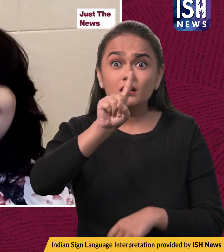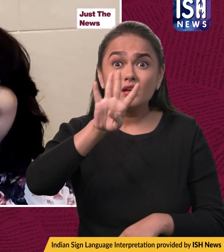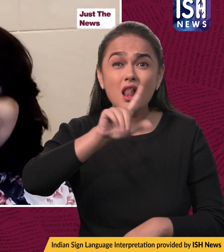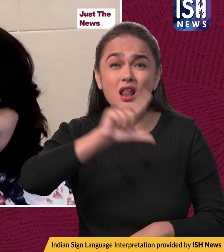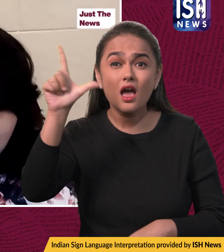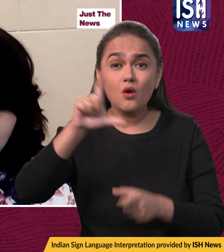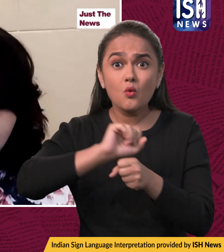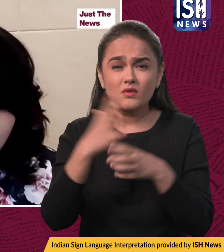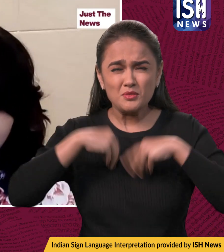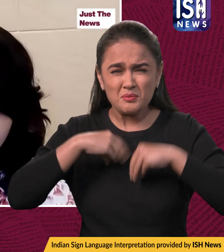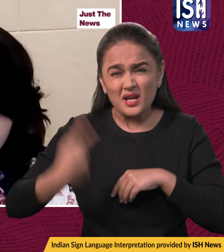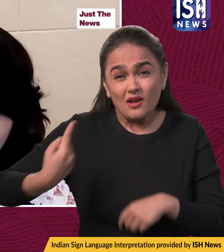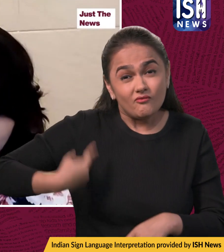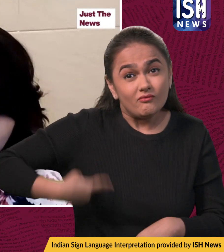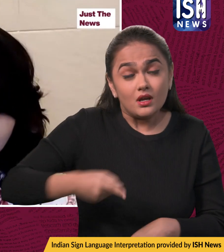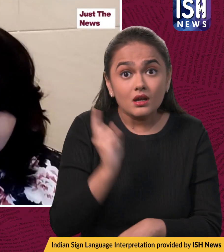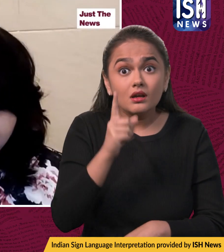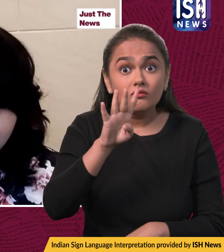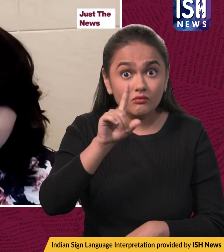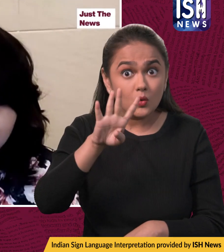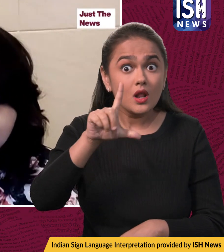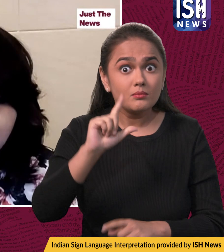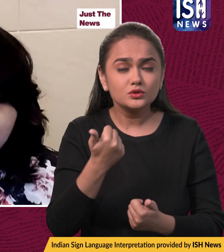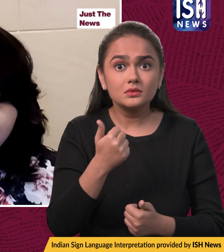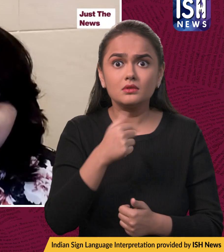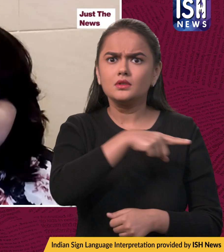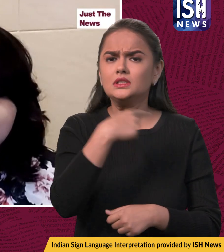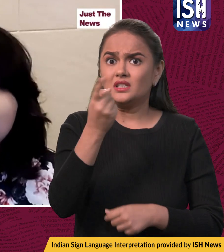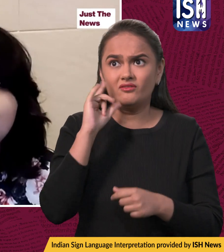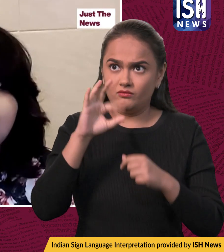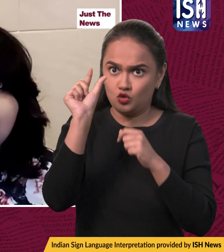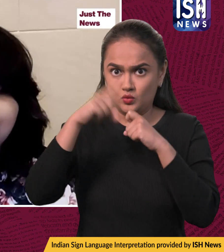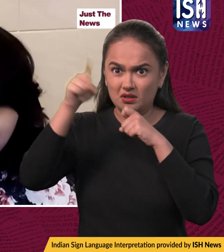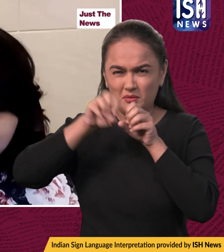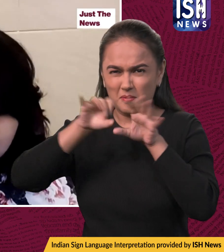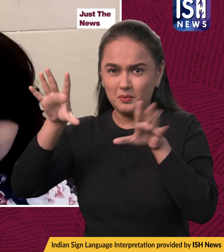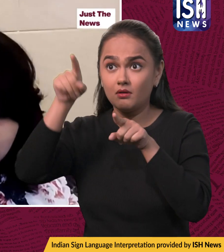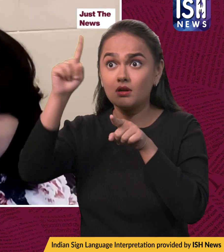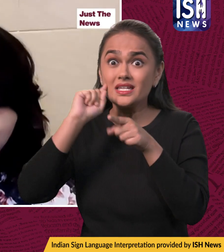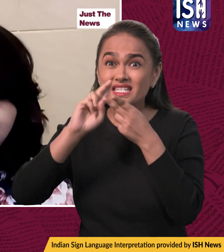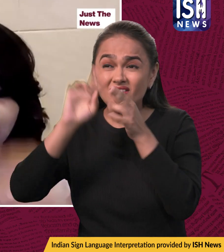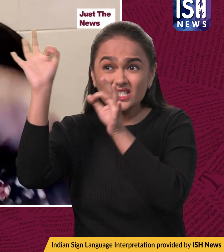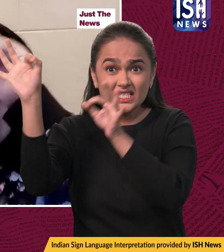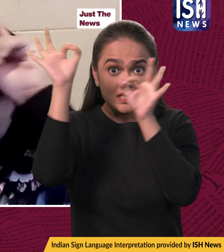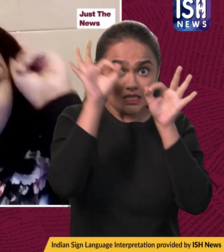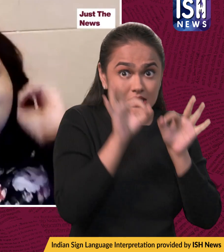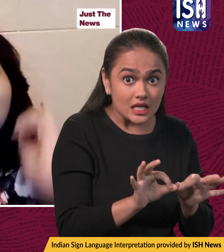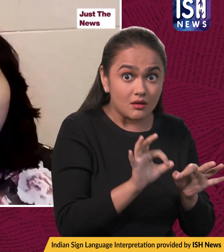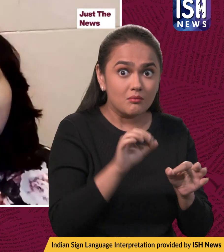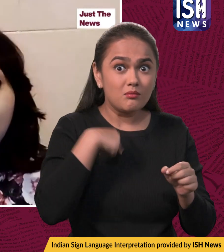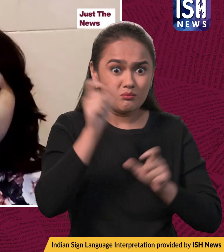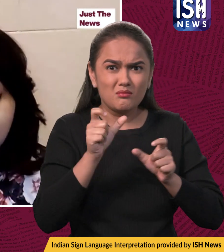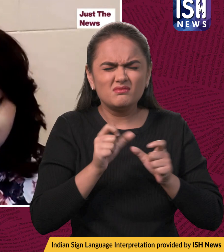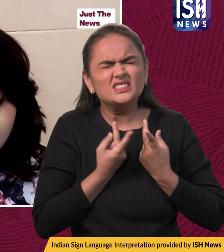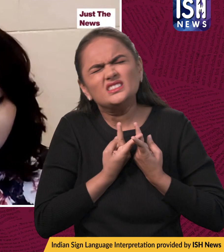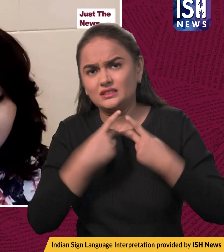cases every day. Now, he said, and I quote, if we look at the scale of spread in the UK and if there is a similar outbreak in India, then given